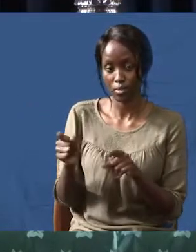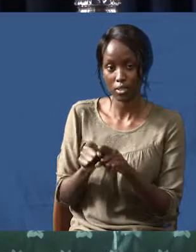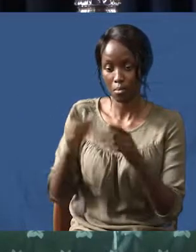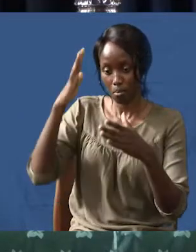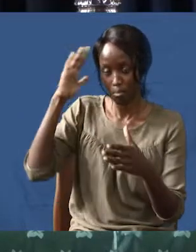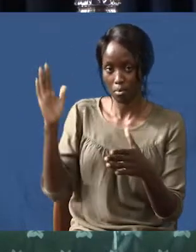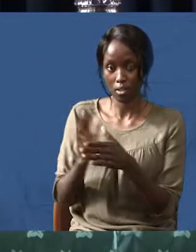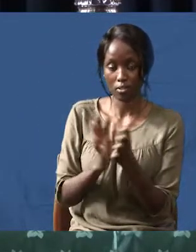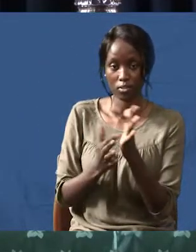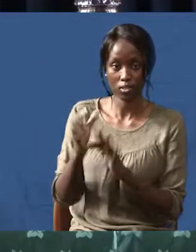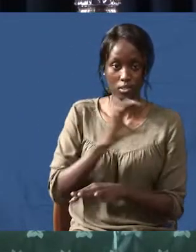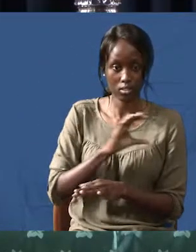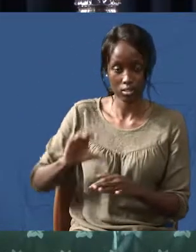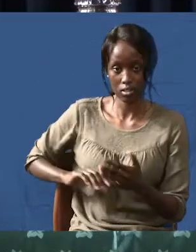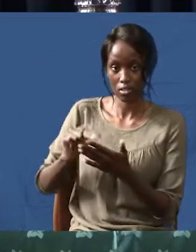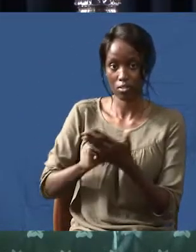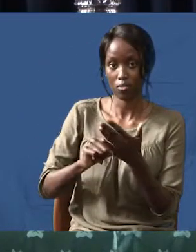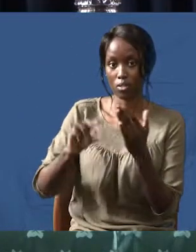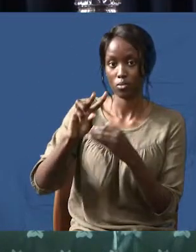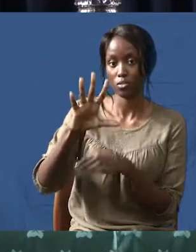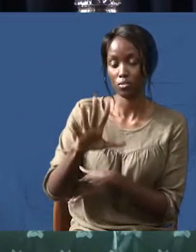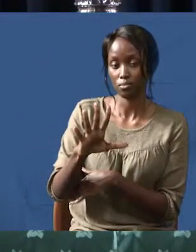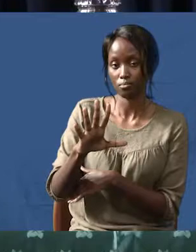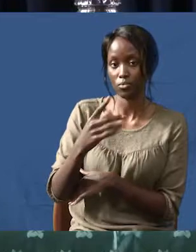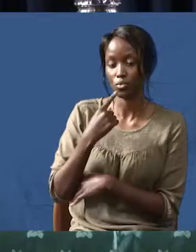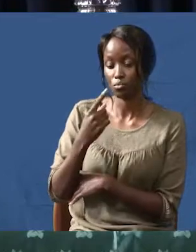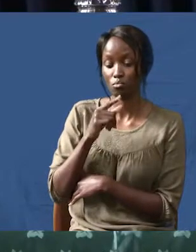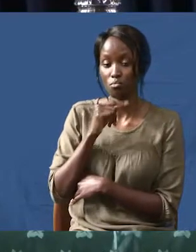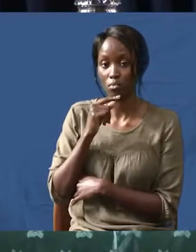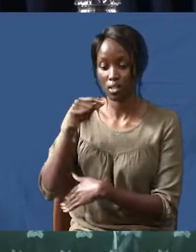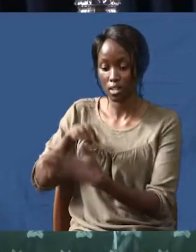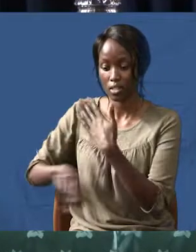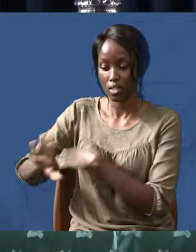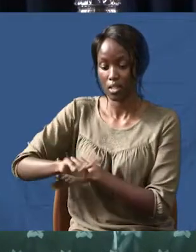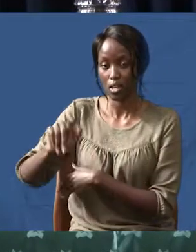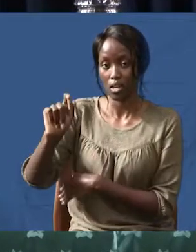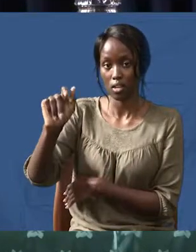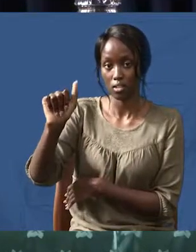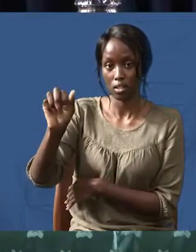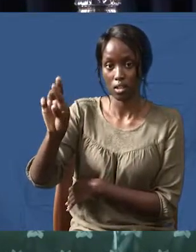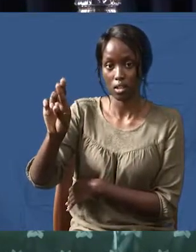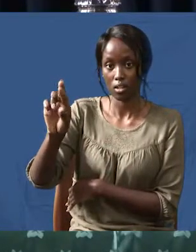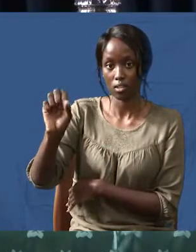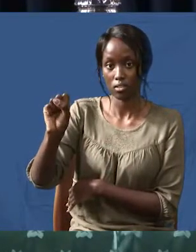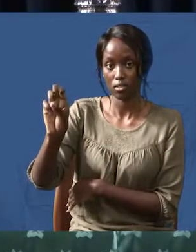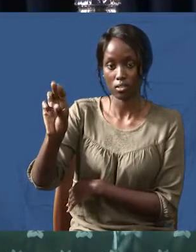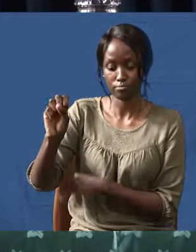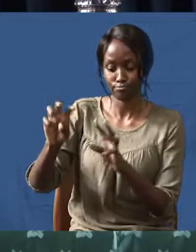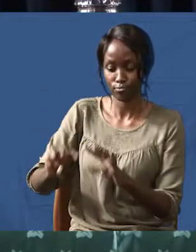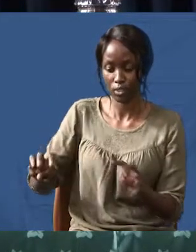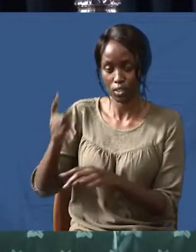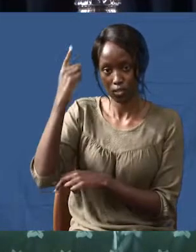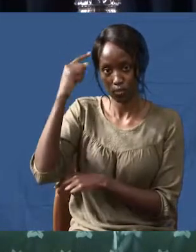Verse 25. Then Barnabas went to Tarsus to look for Saul.